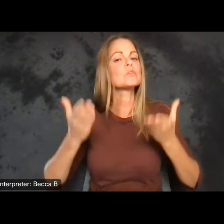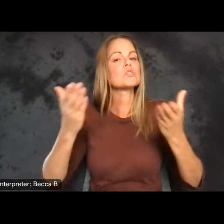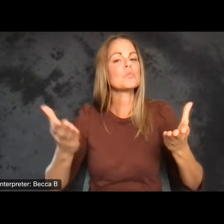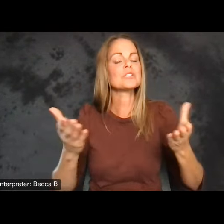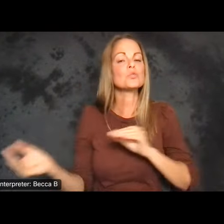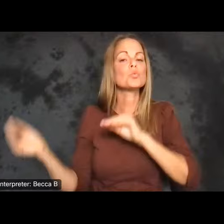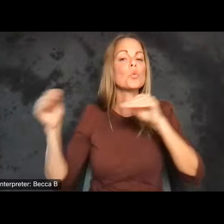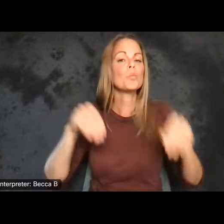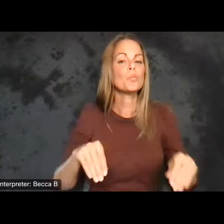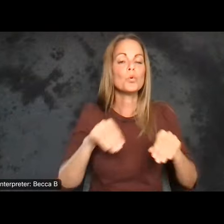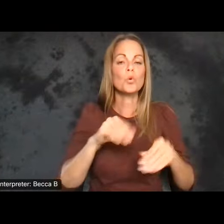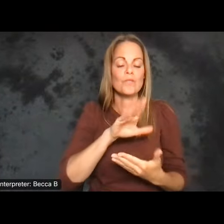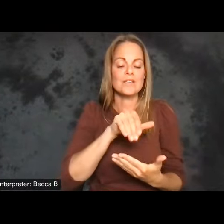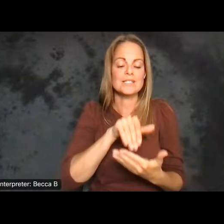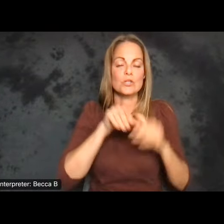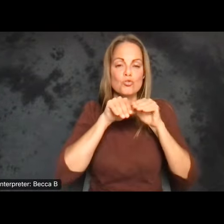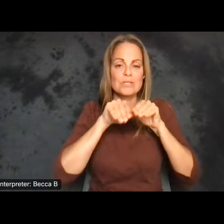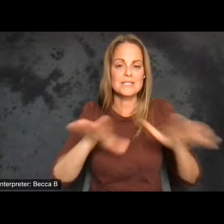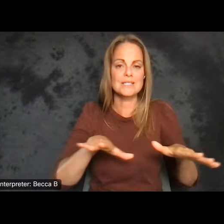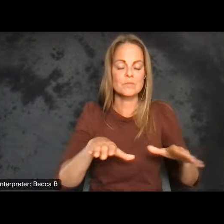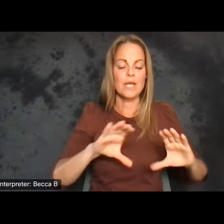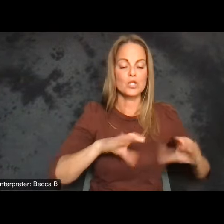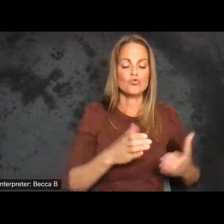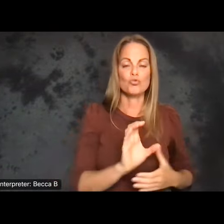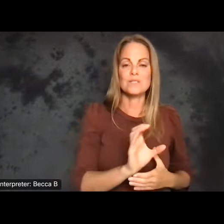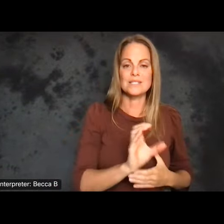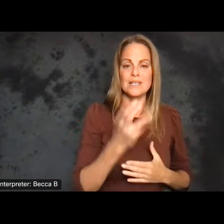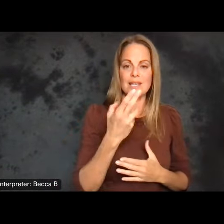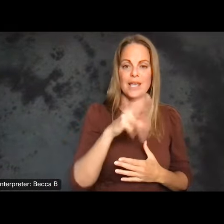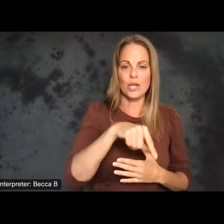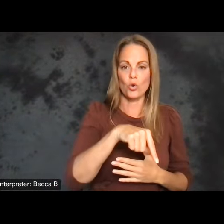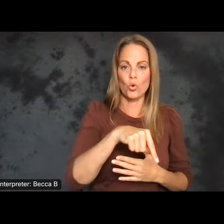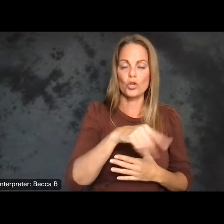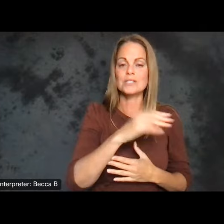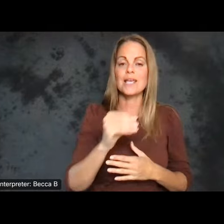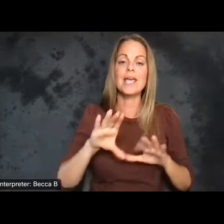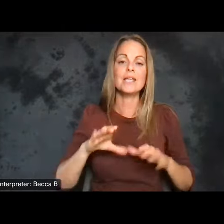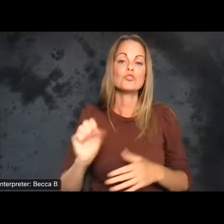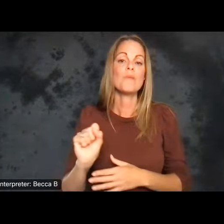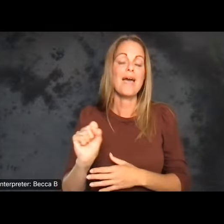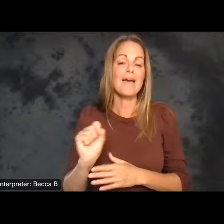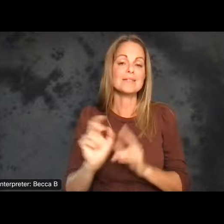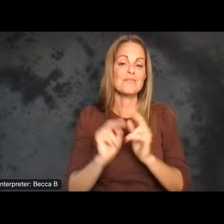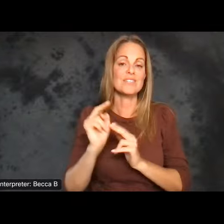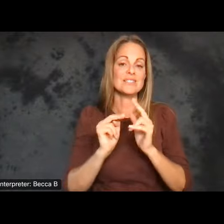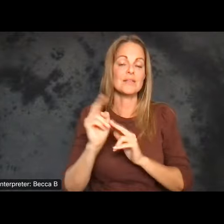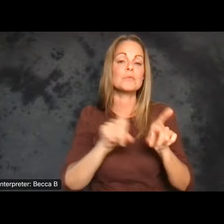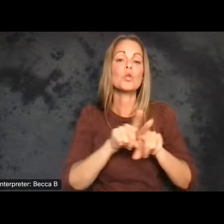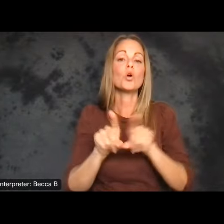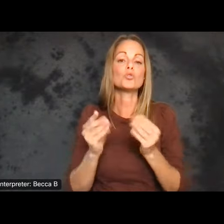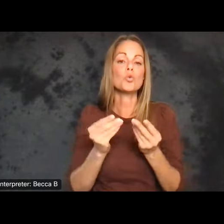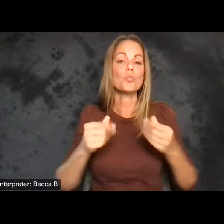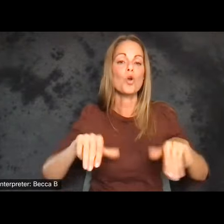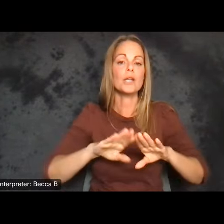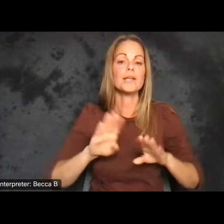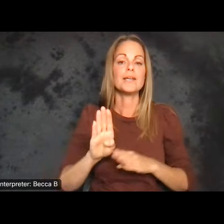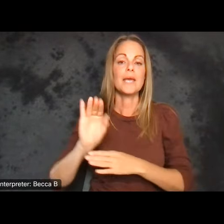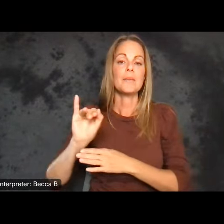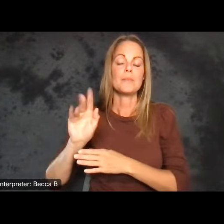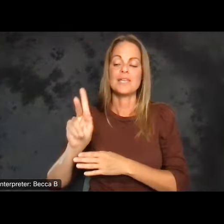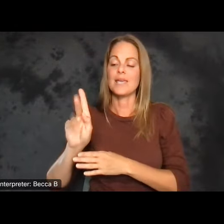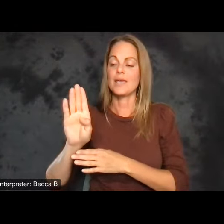dispatch facility, the Troop C headquarters, and the Troop S facilities. And this is also the property in which a KBI regional